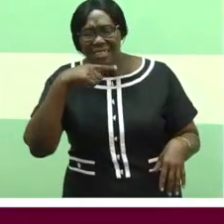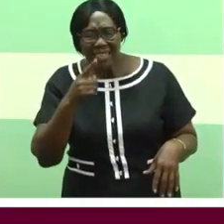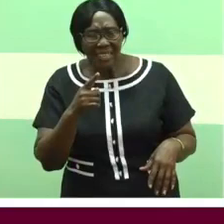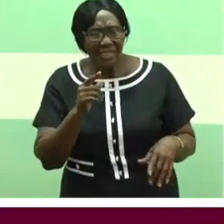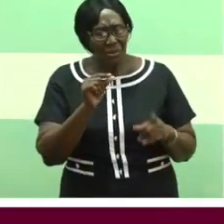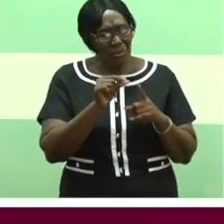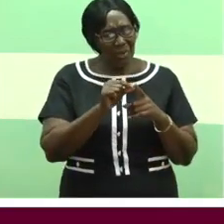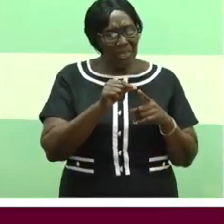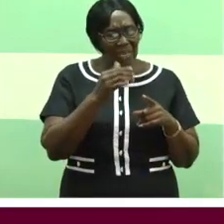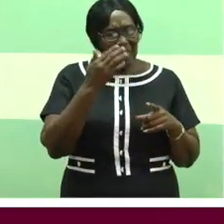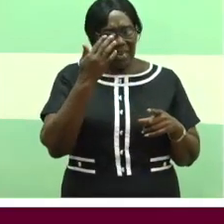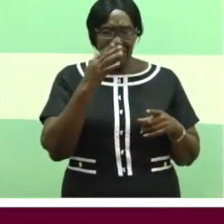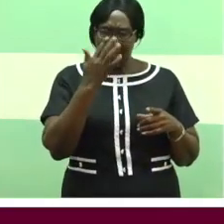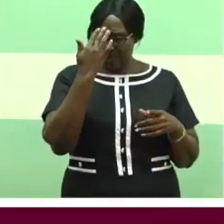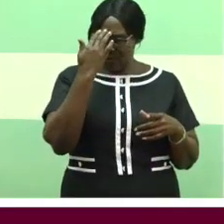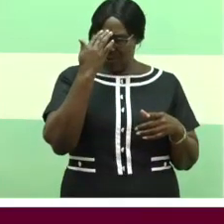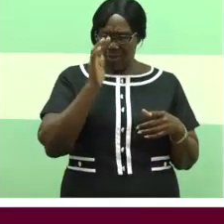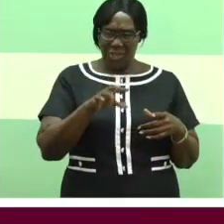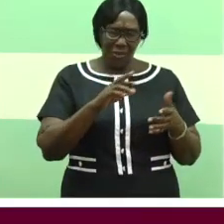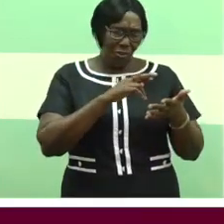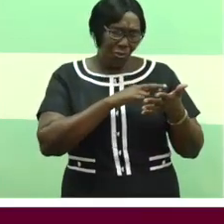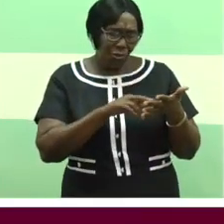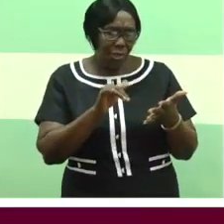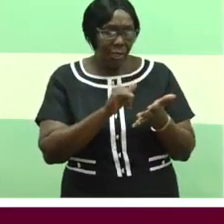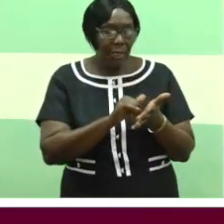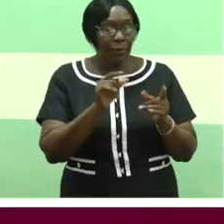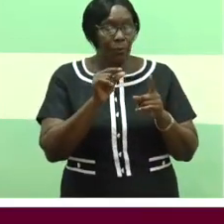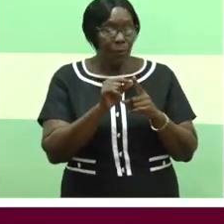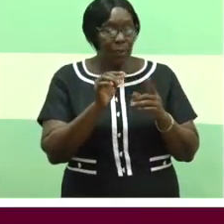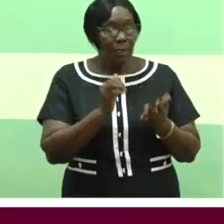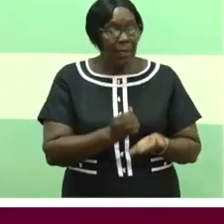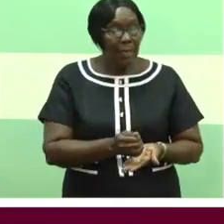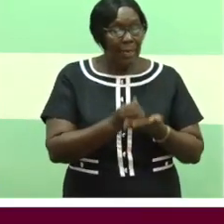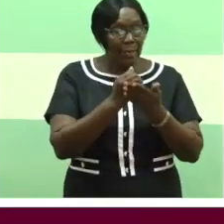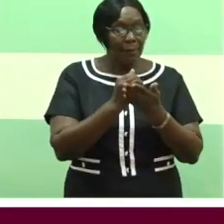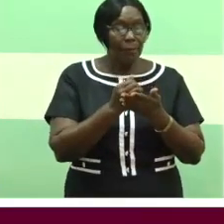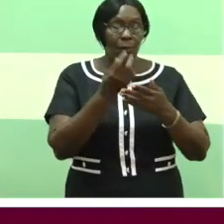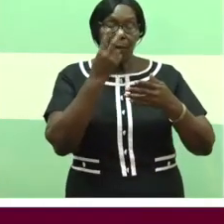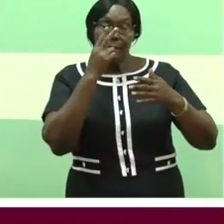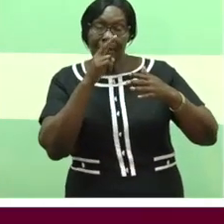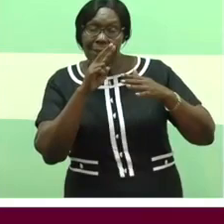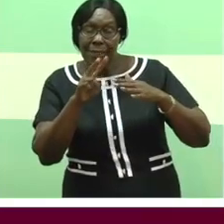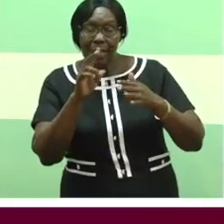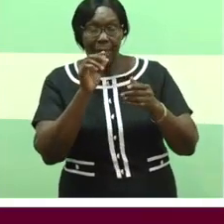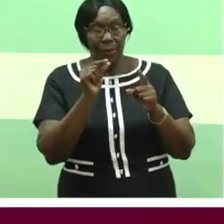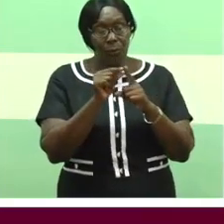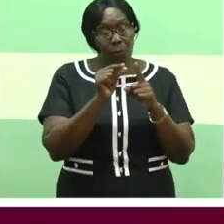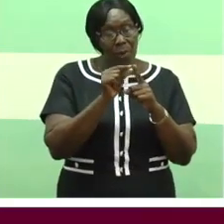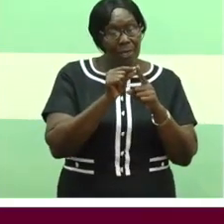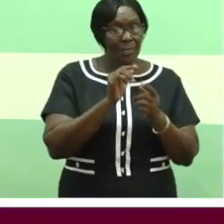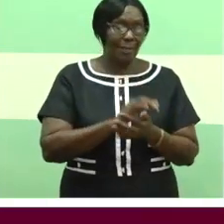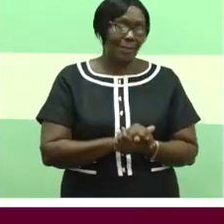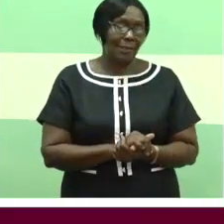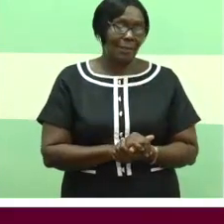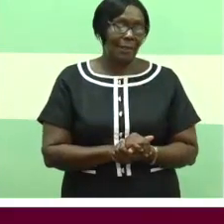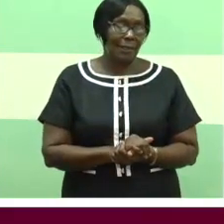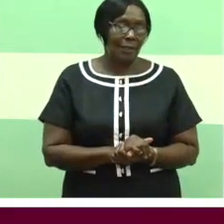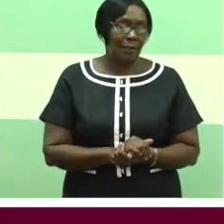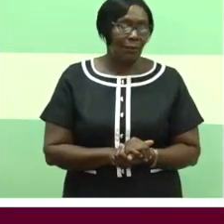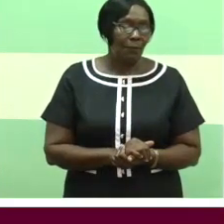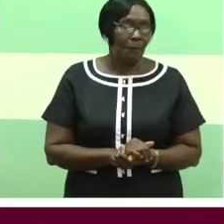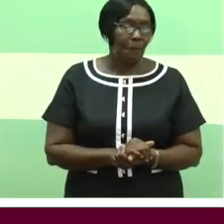word and you say, but I didn't know that child could read that word. So it helps with sight words. Also,